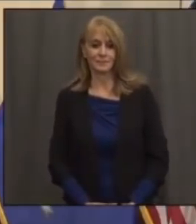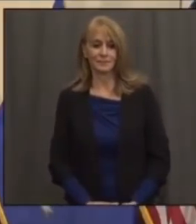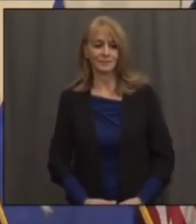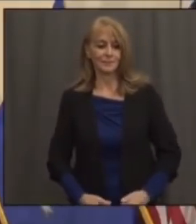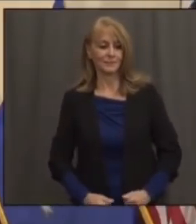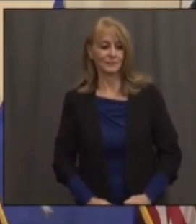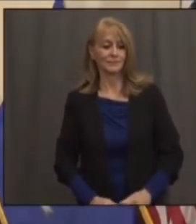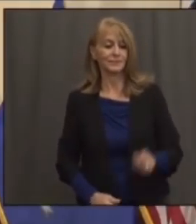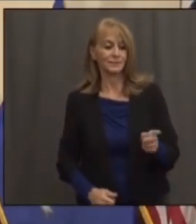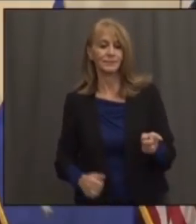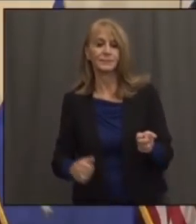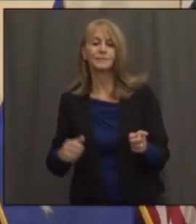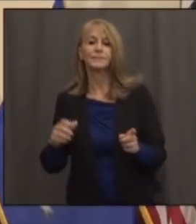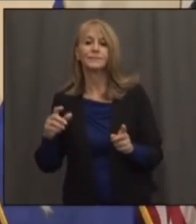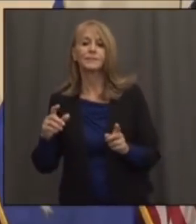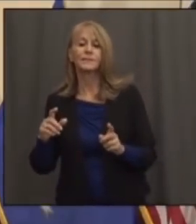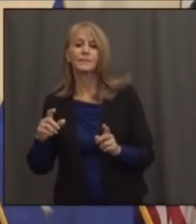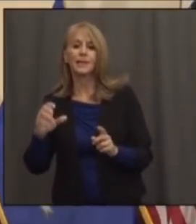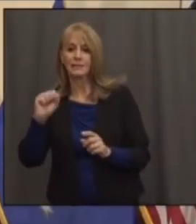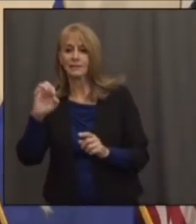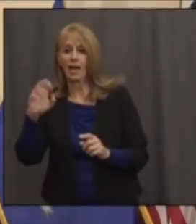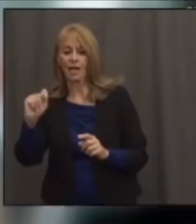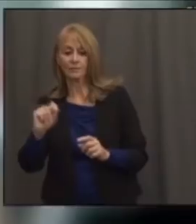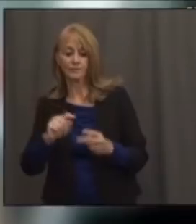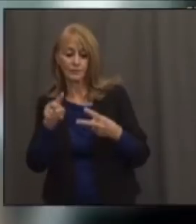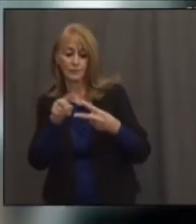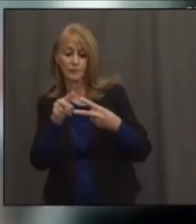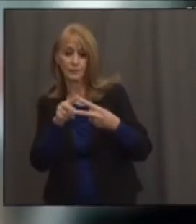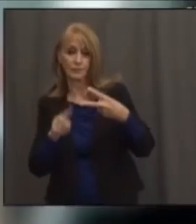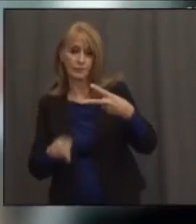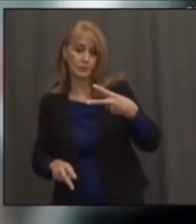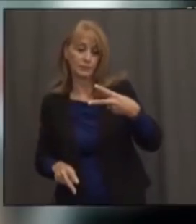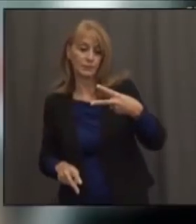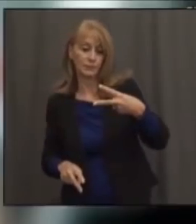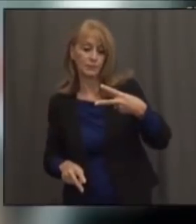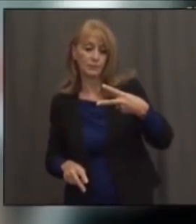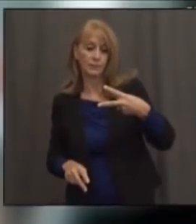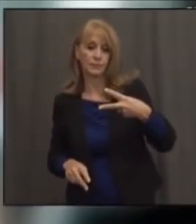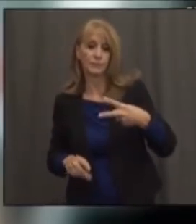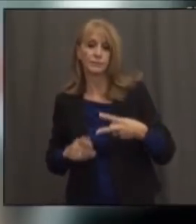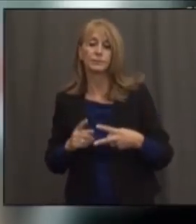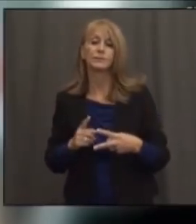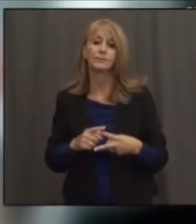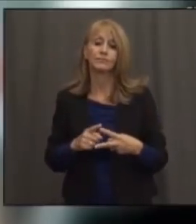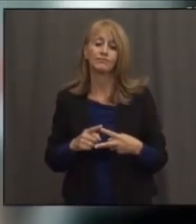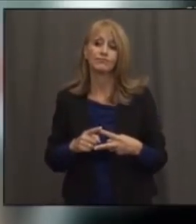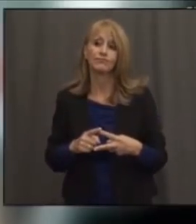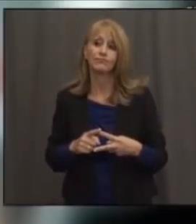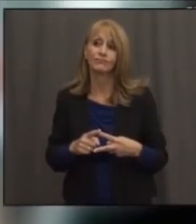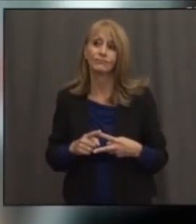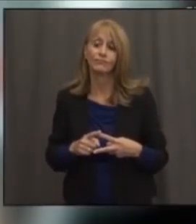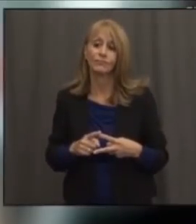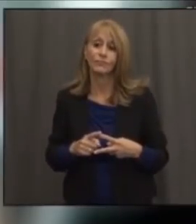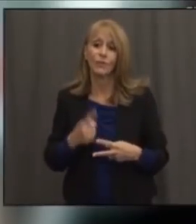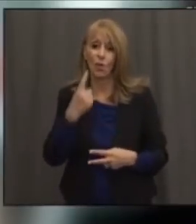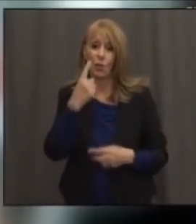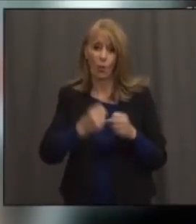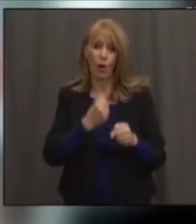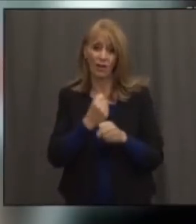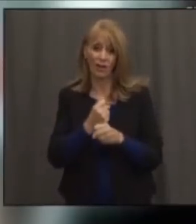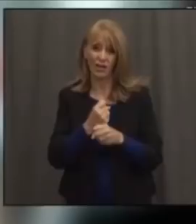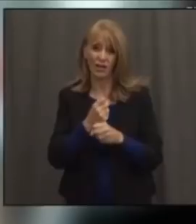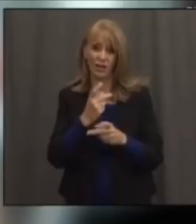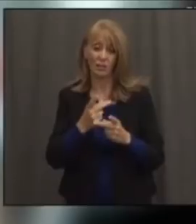I'll just echo that, Governor. I think two things. Number one, we've spent a year apart. We've spent a